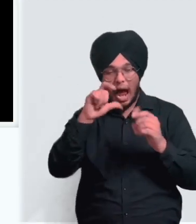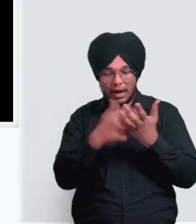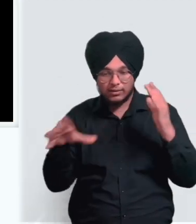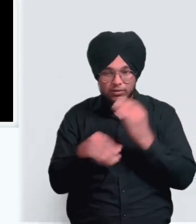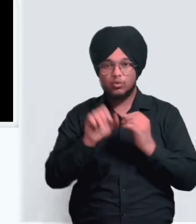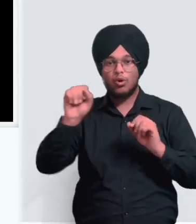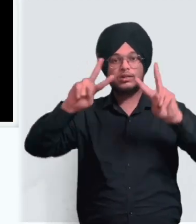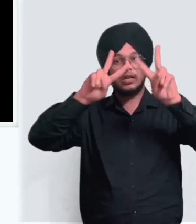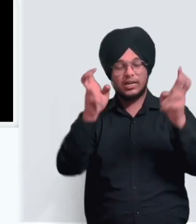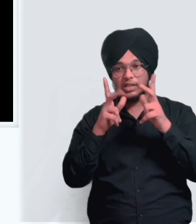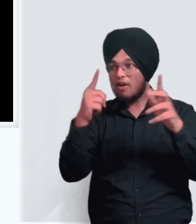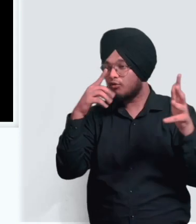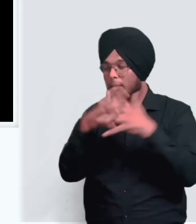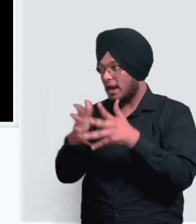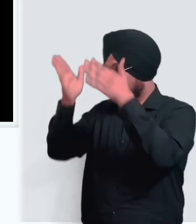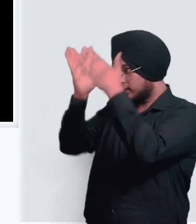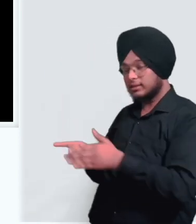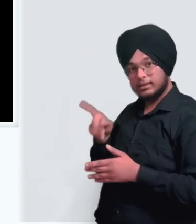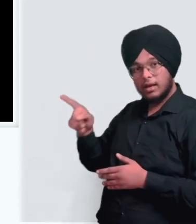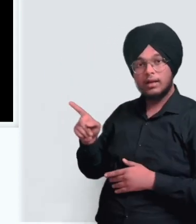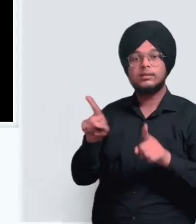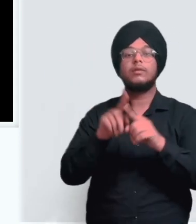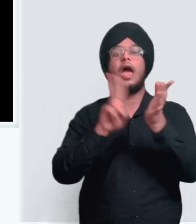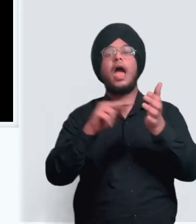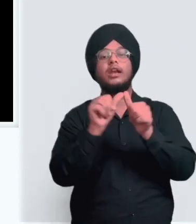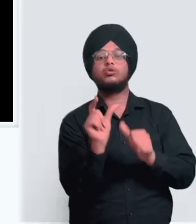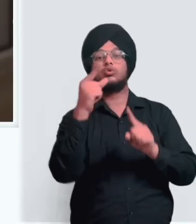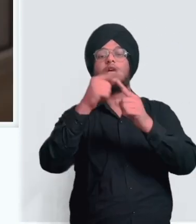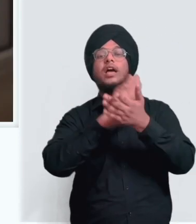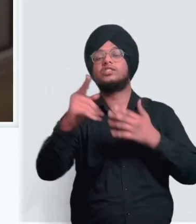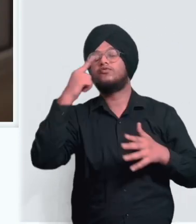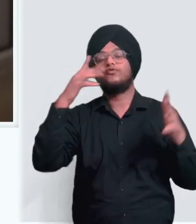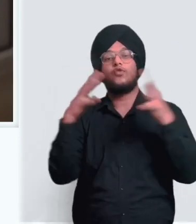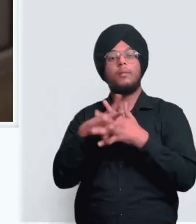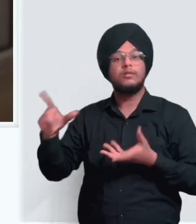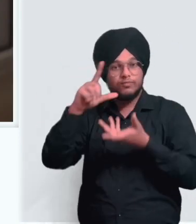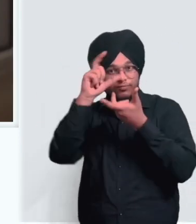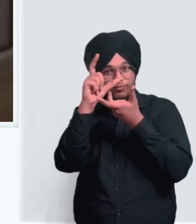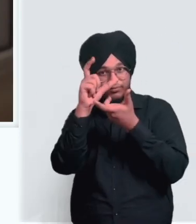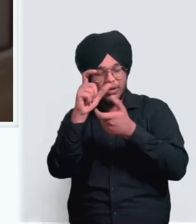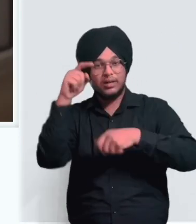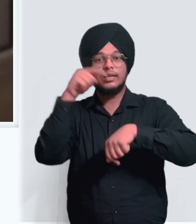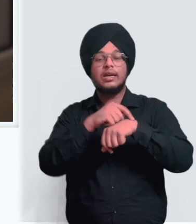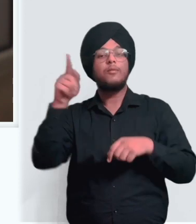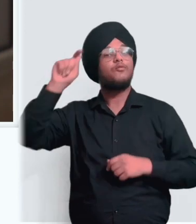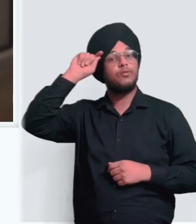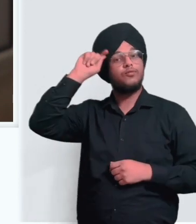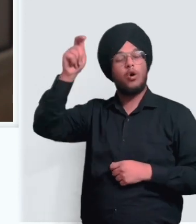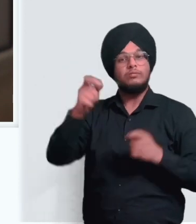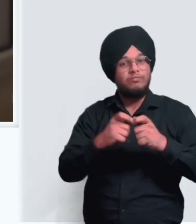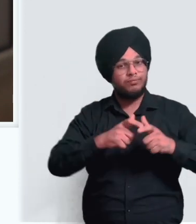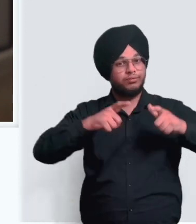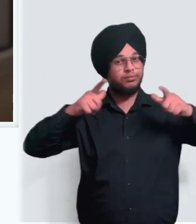cards, also suggest in their titles that the women pictured here are Nautch Girls. The photograph was taken at a time when the British were